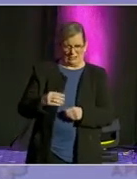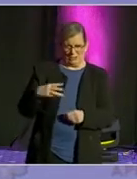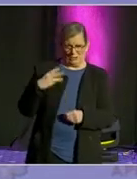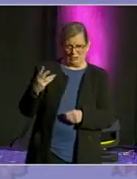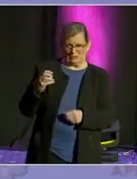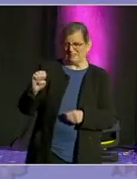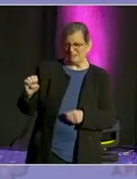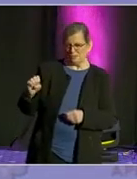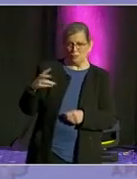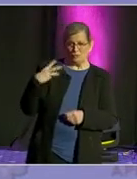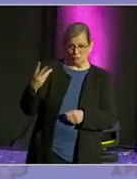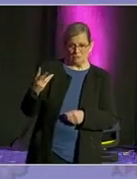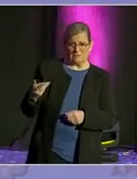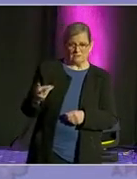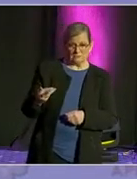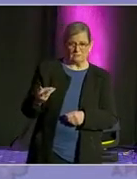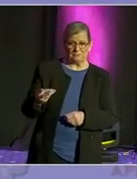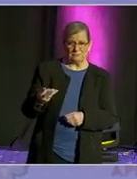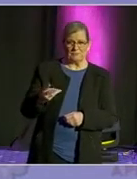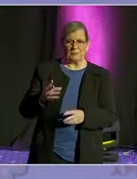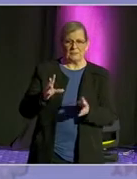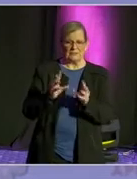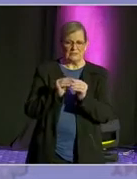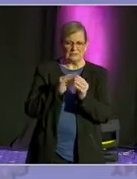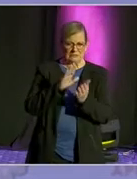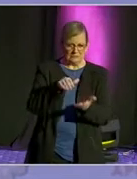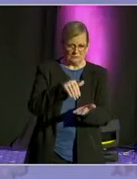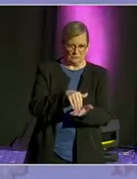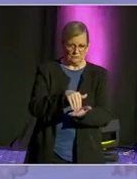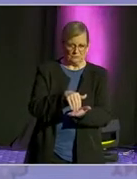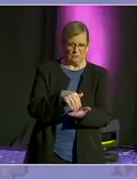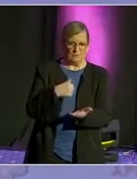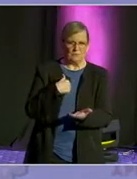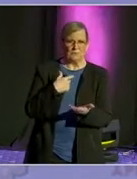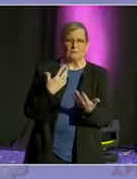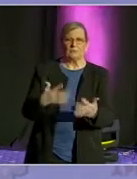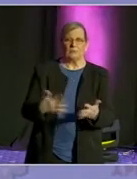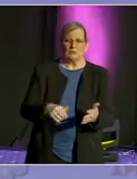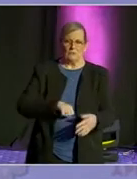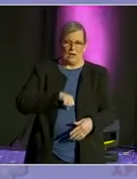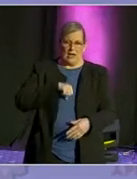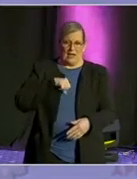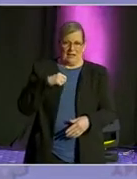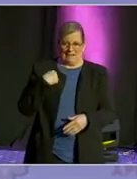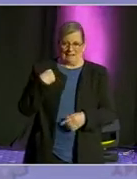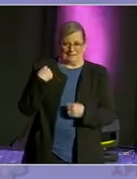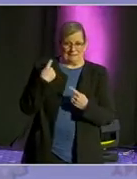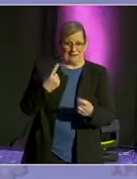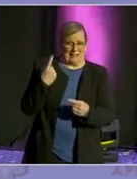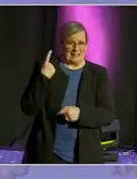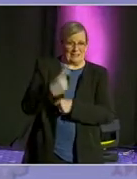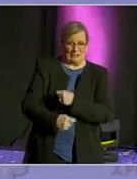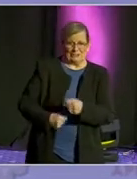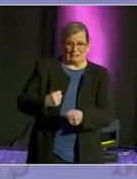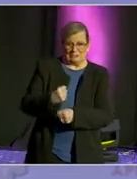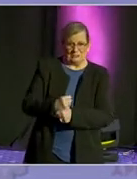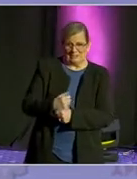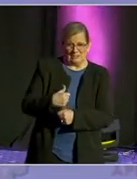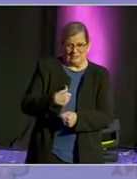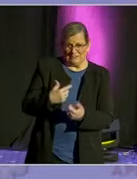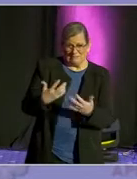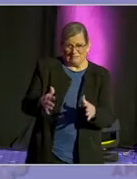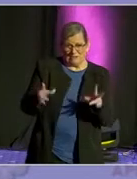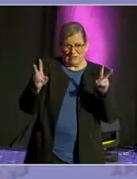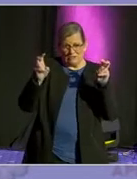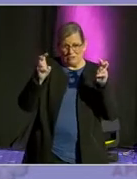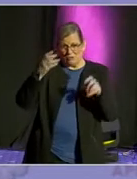proud leadership circle sponsor for the last 10 years. We've basically had a front row seat to all the amazing programming and